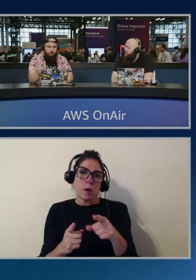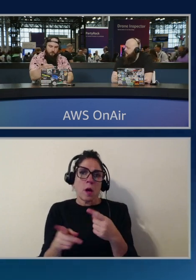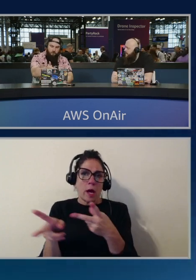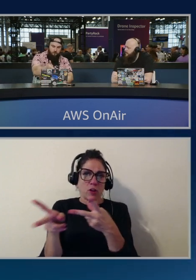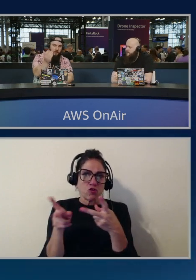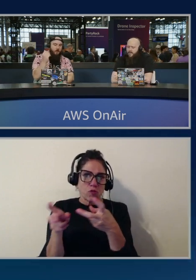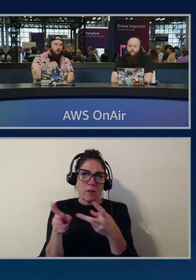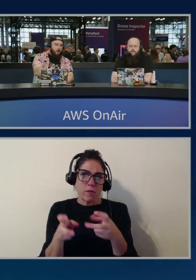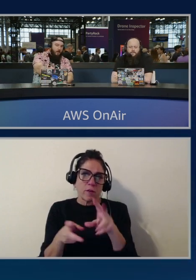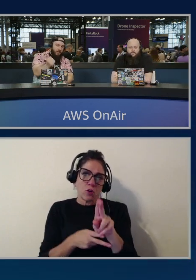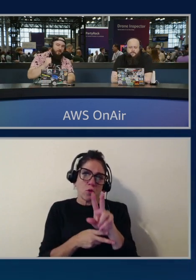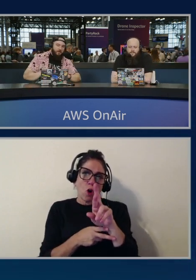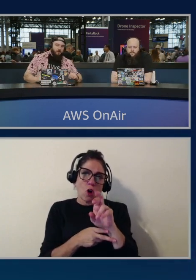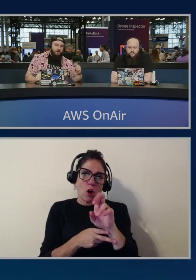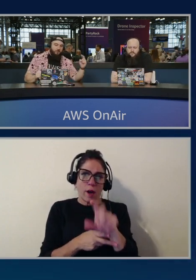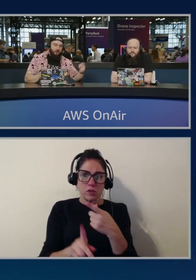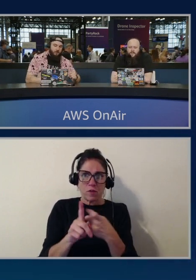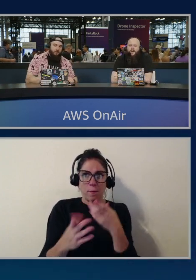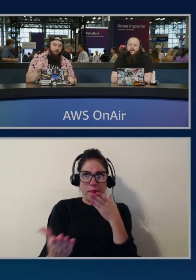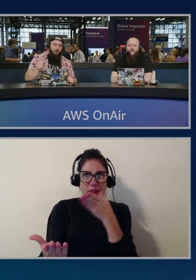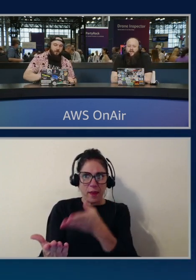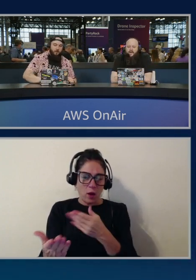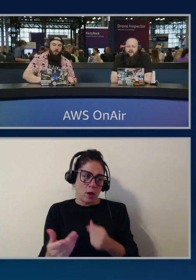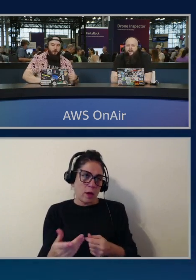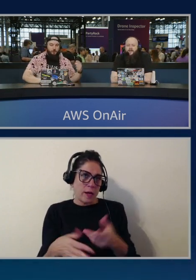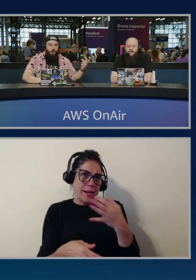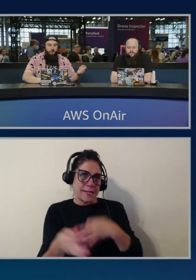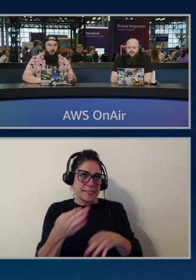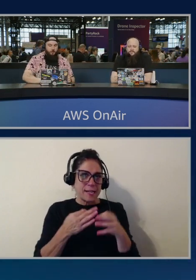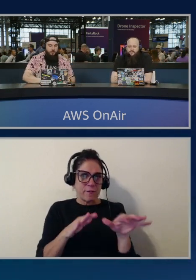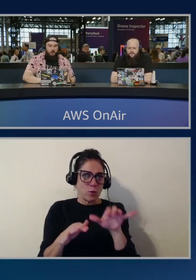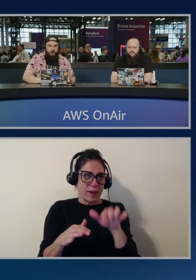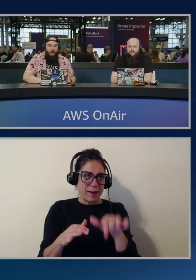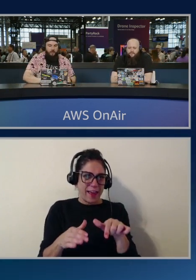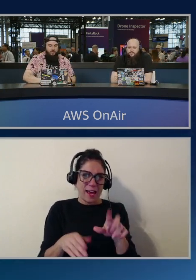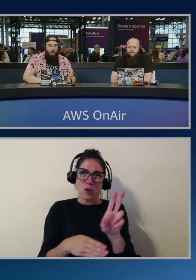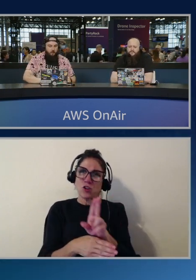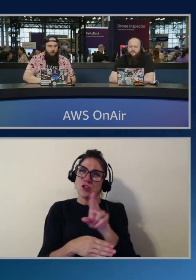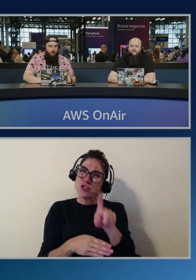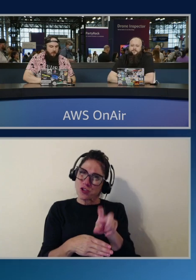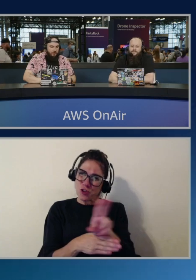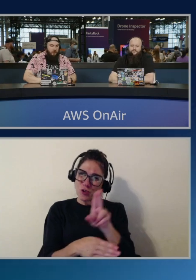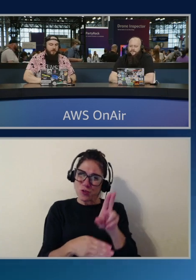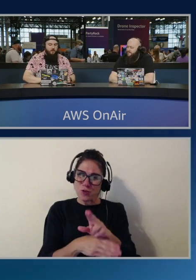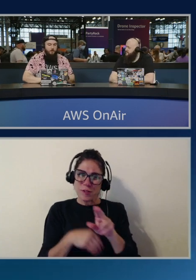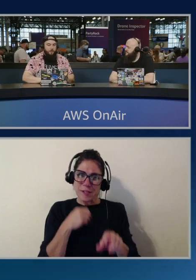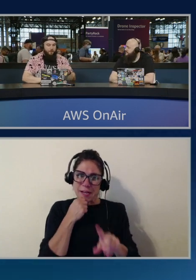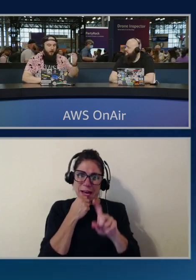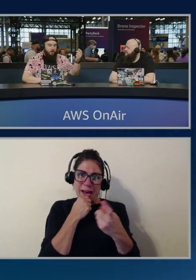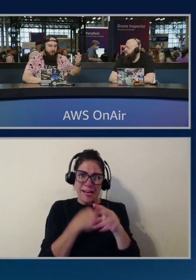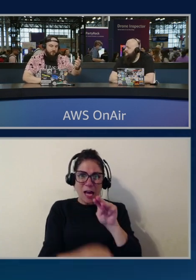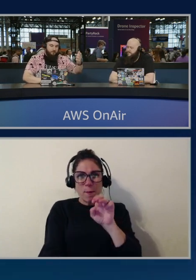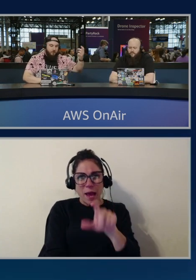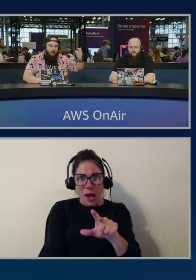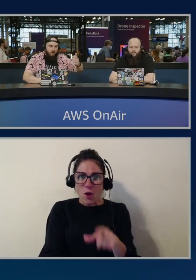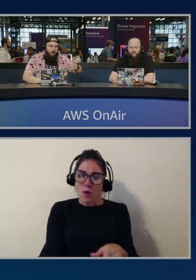URLs from there. Yeah. And it tells you, instead of doing the built-in one, you should also use LXML. Or like that would be a